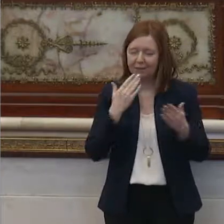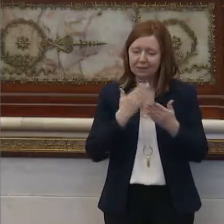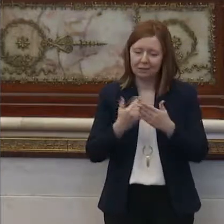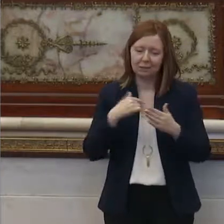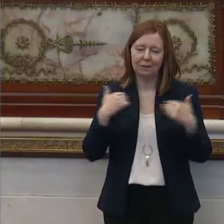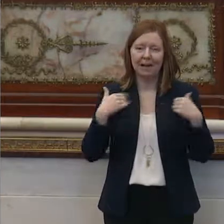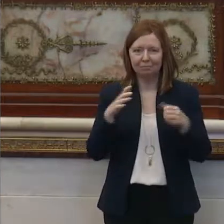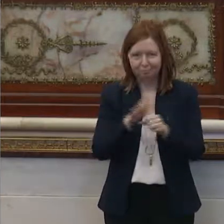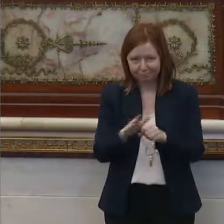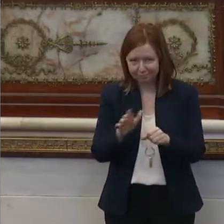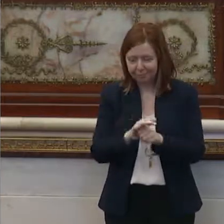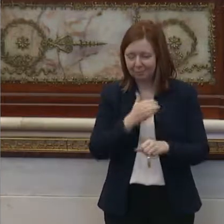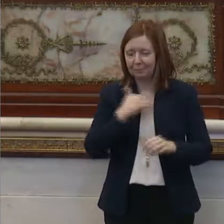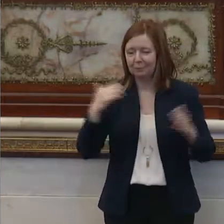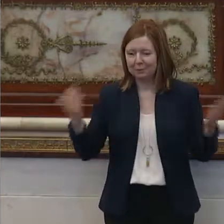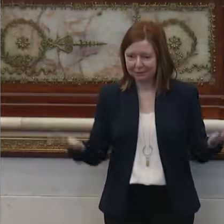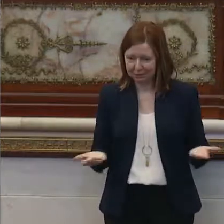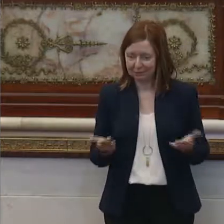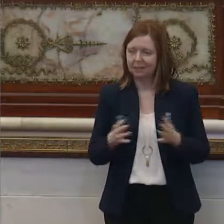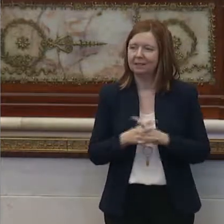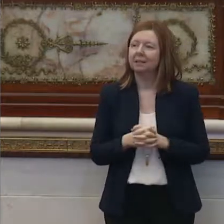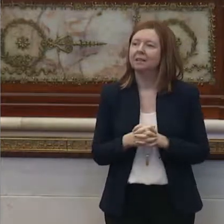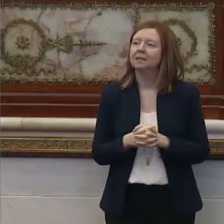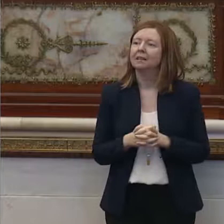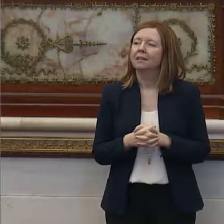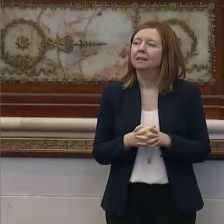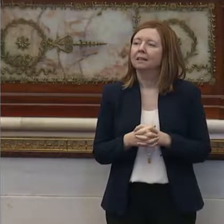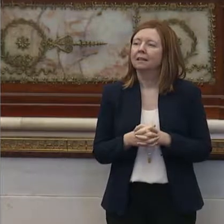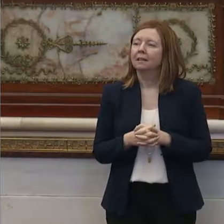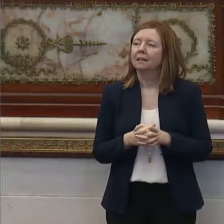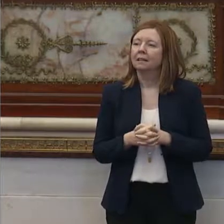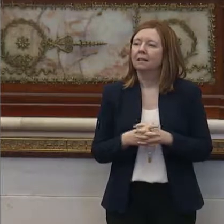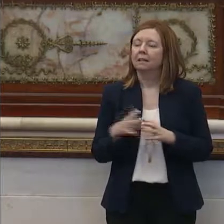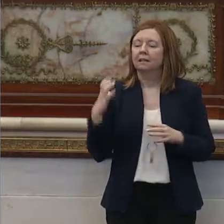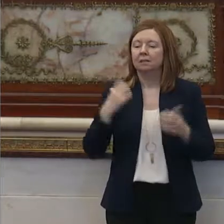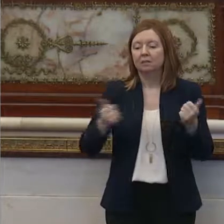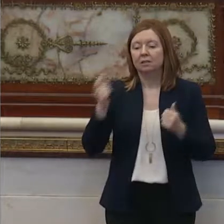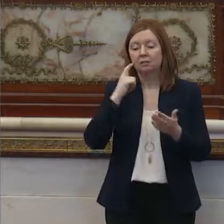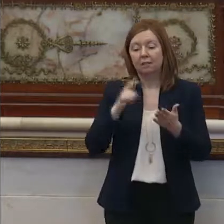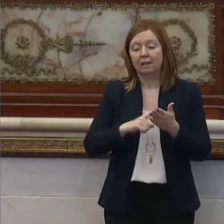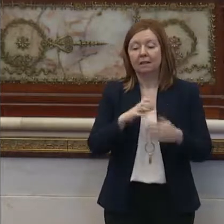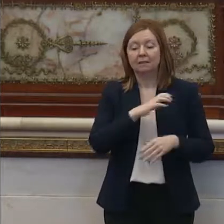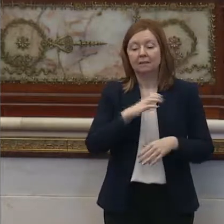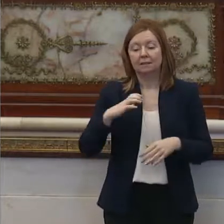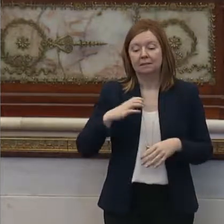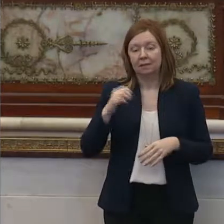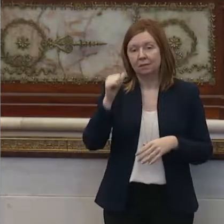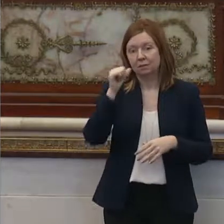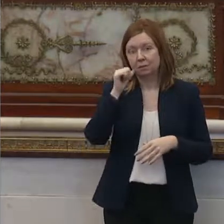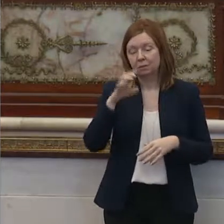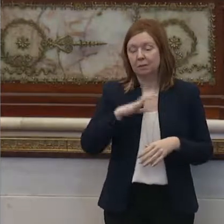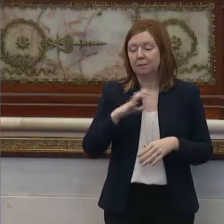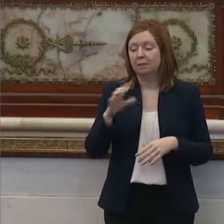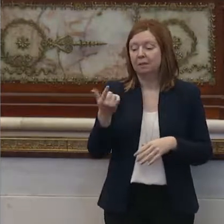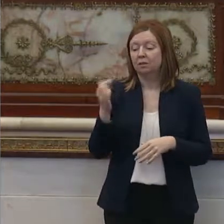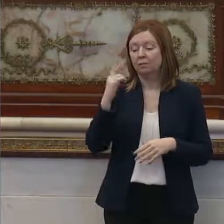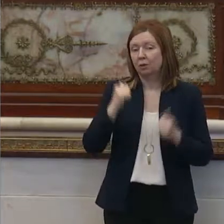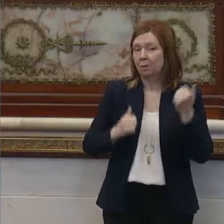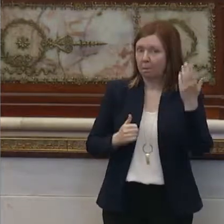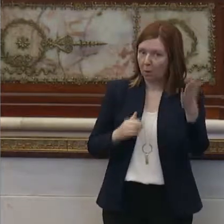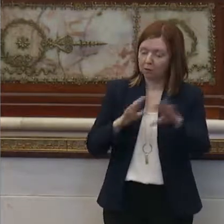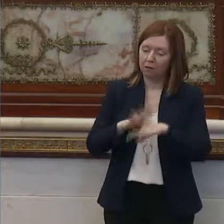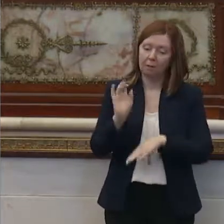have established a quorum. And the chair recognizes Councilwoman Gauthier for a motion on bill